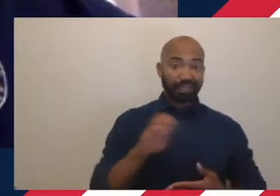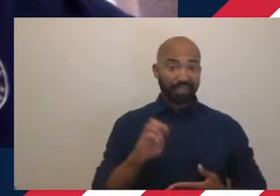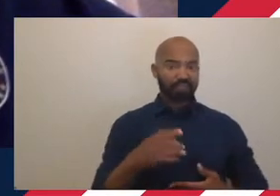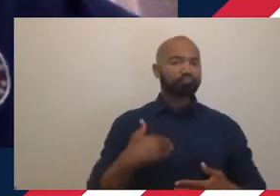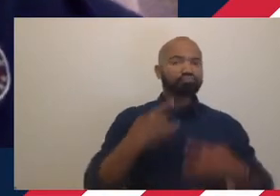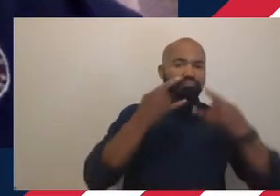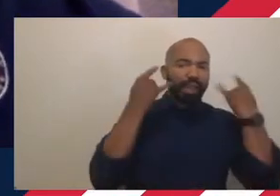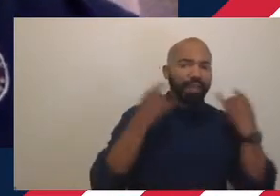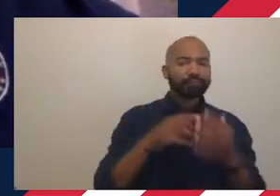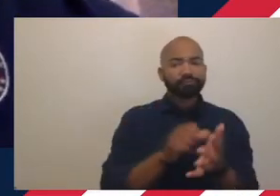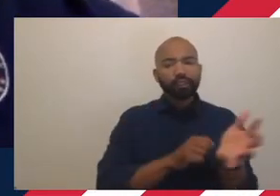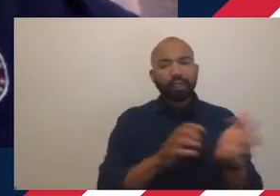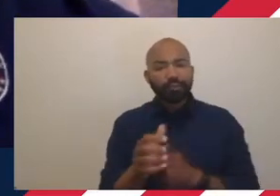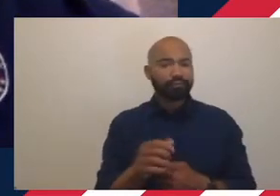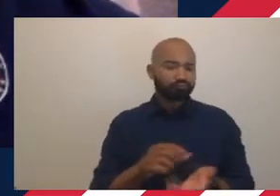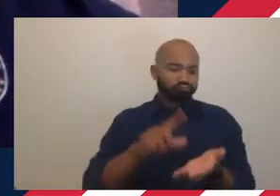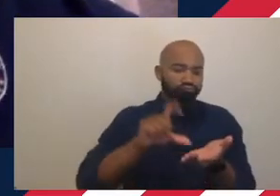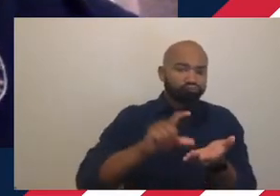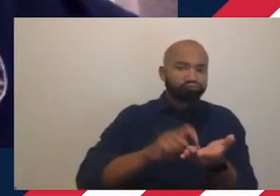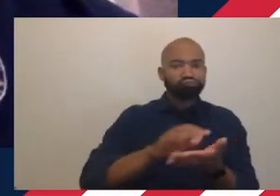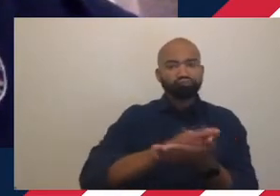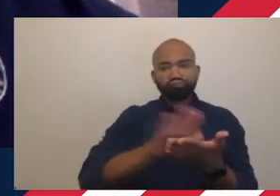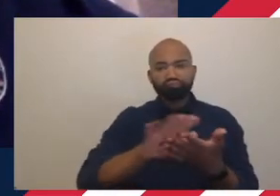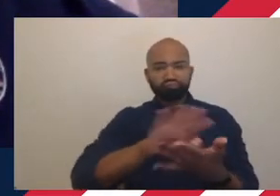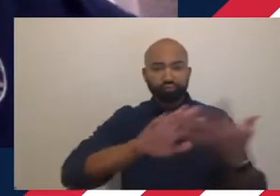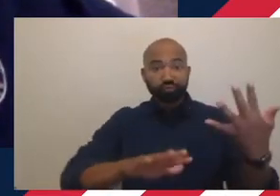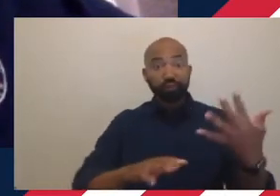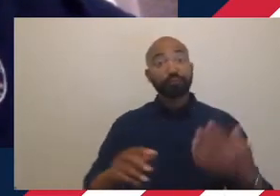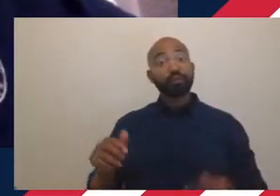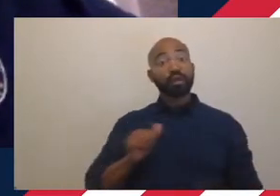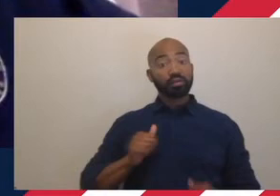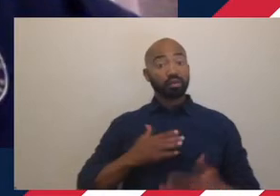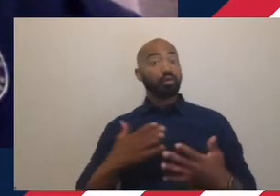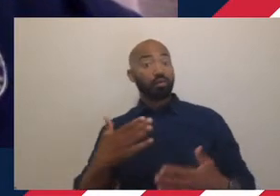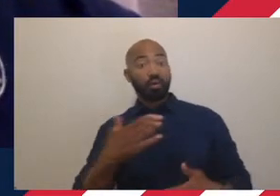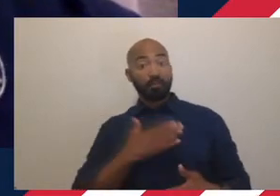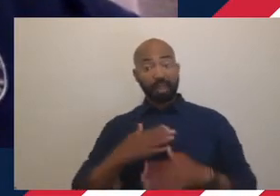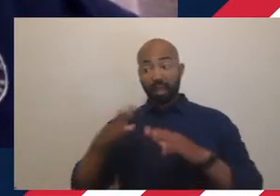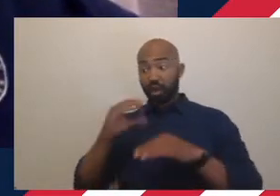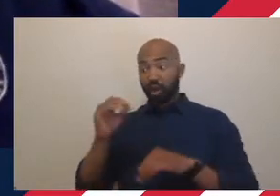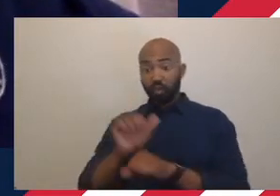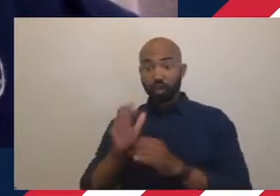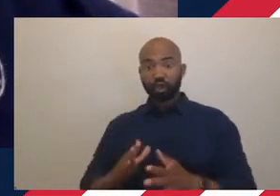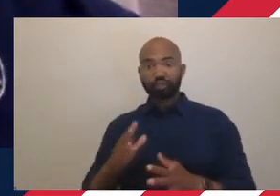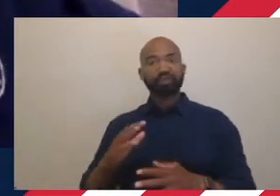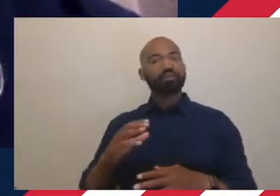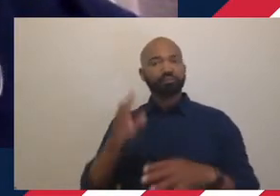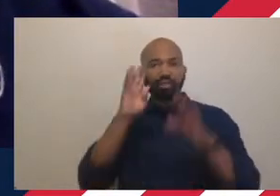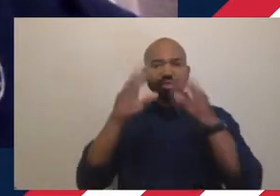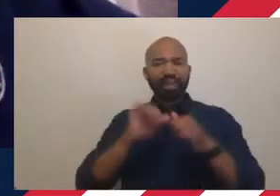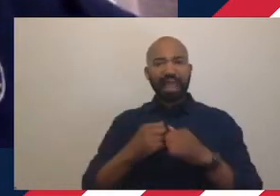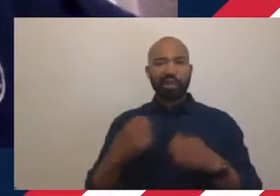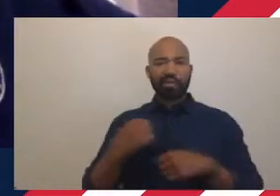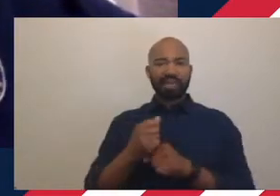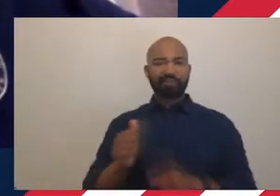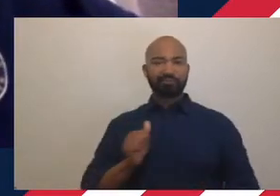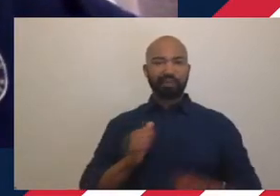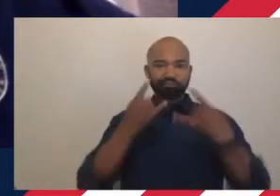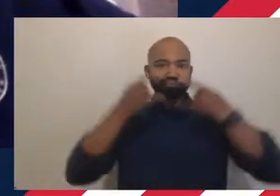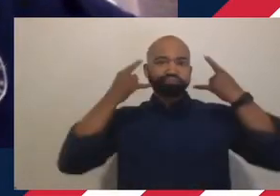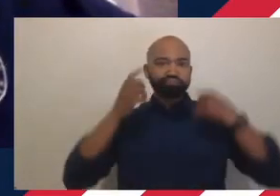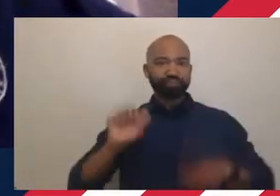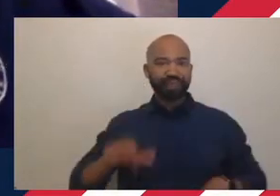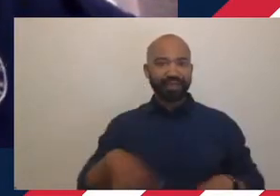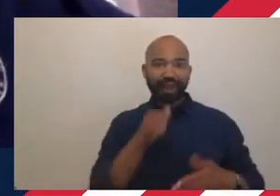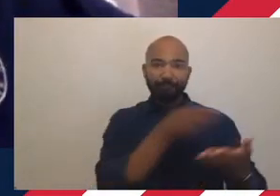disinfectant. My coworkers and I even learned to make handmade face coverings. My union eventually stepped in to provide these essential items when